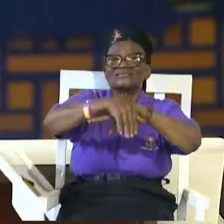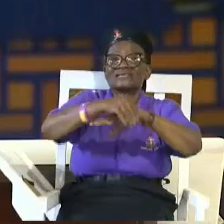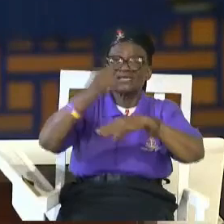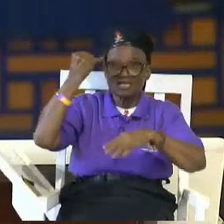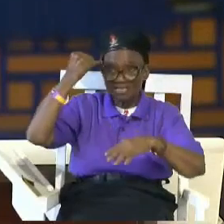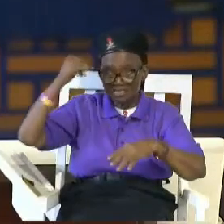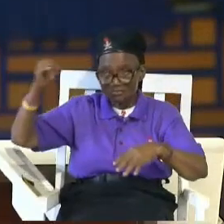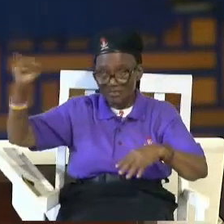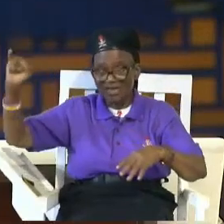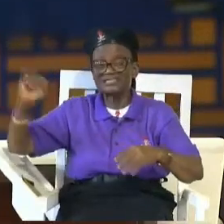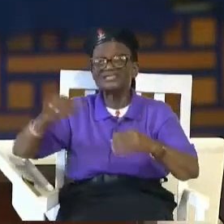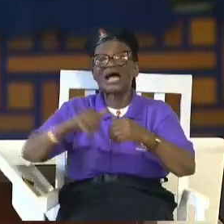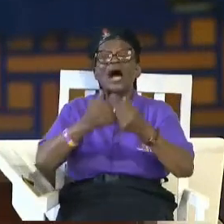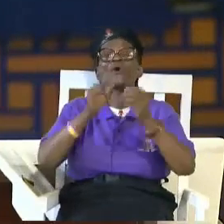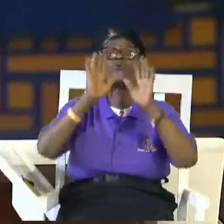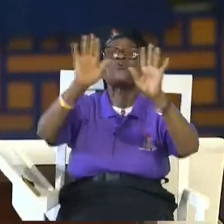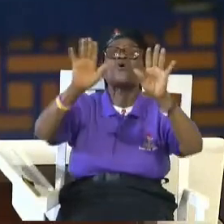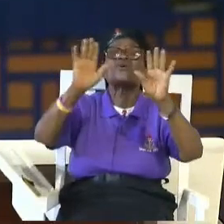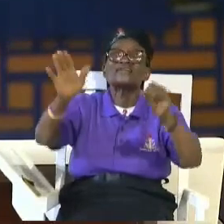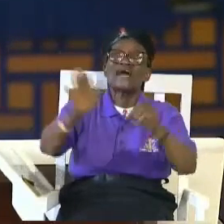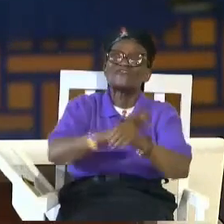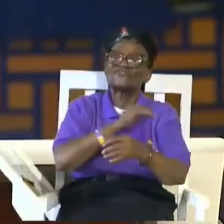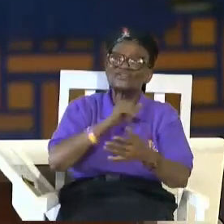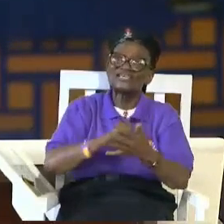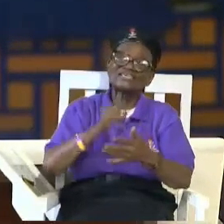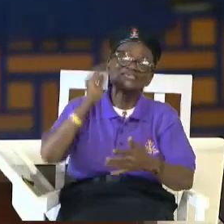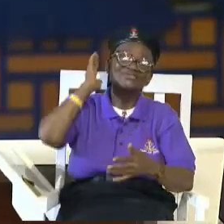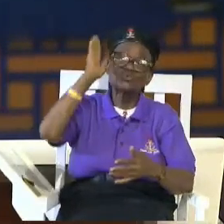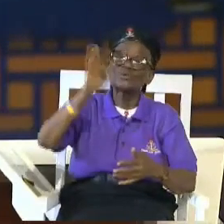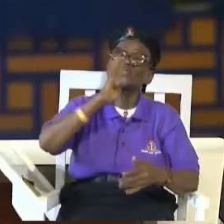Imagine how wonderful it would be.